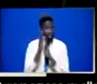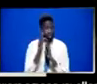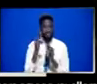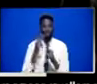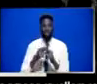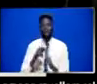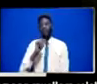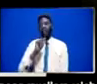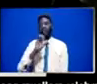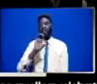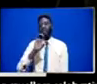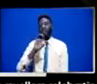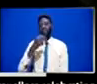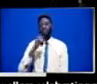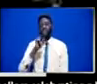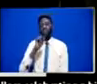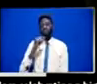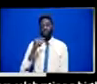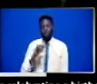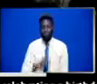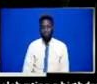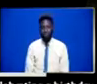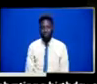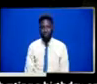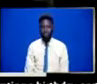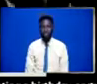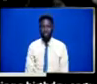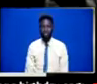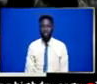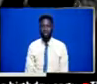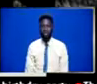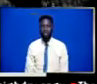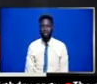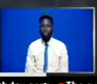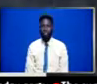Ouma.